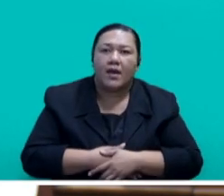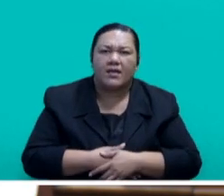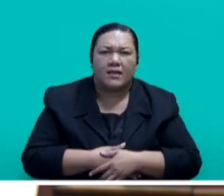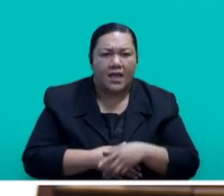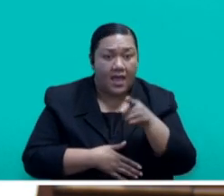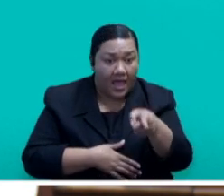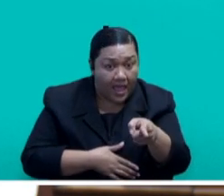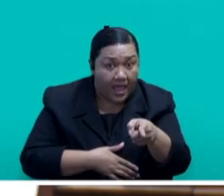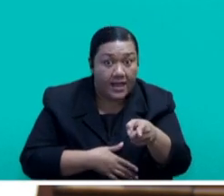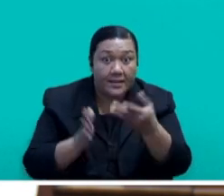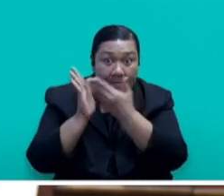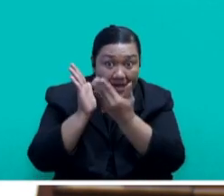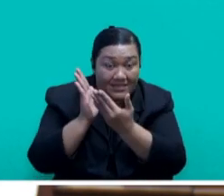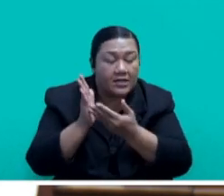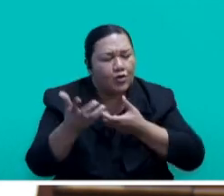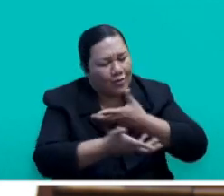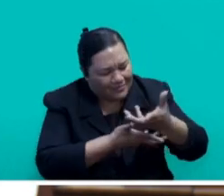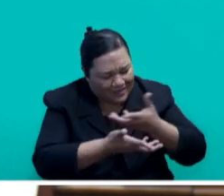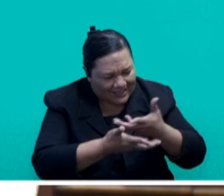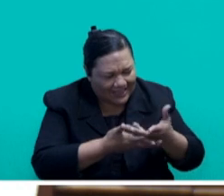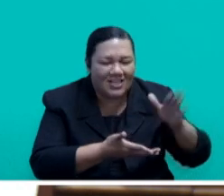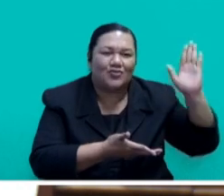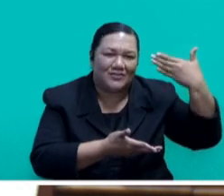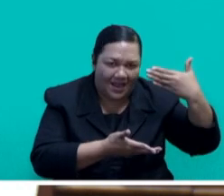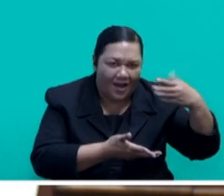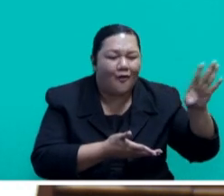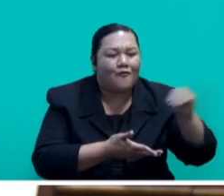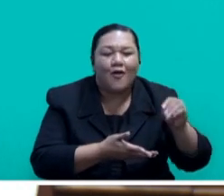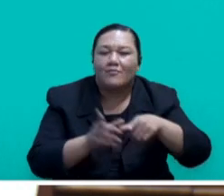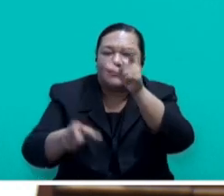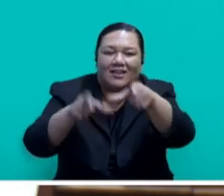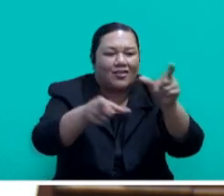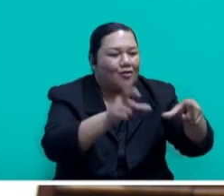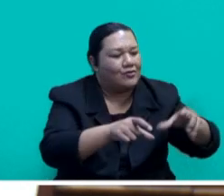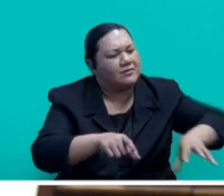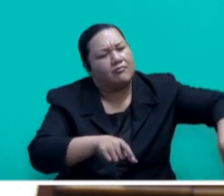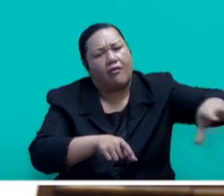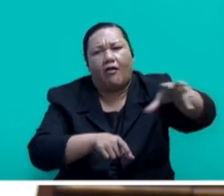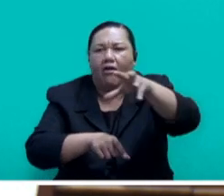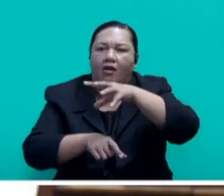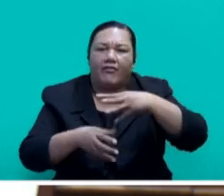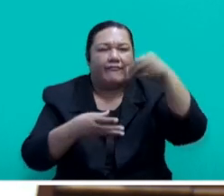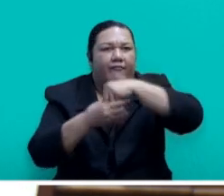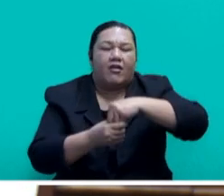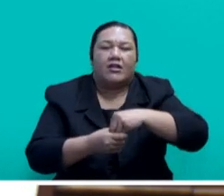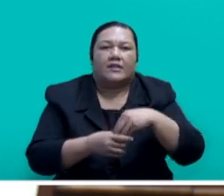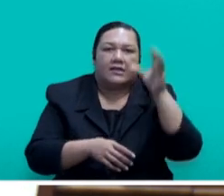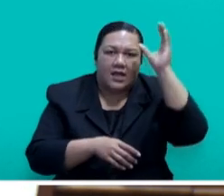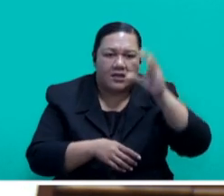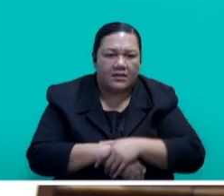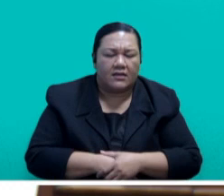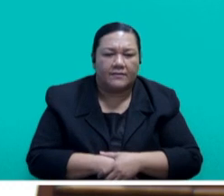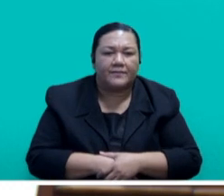and dialogue among different stakeholders right around the country. No government anywhere, Mr. Speaker, sir,